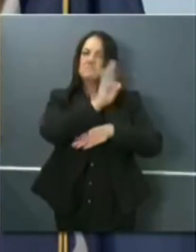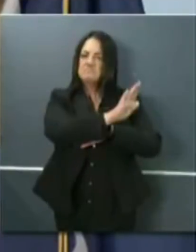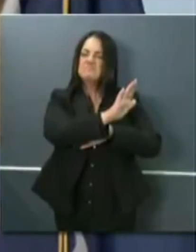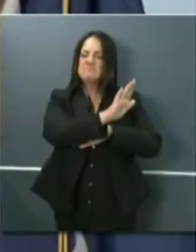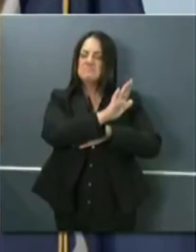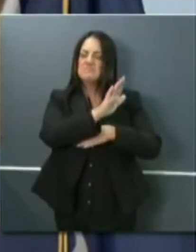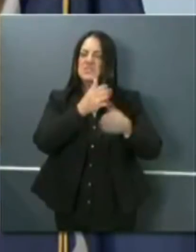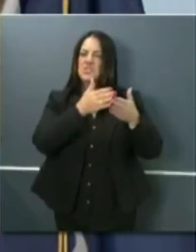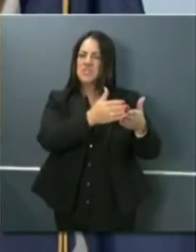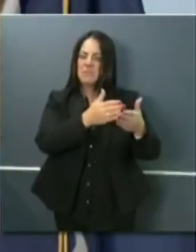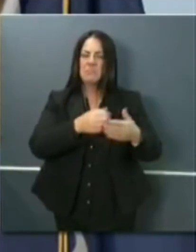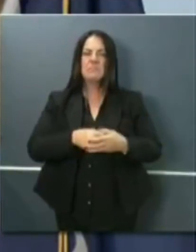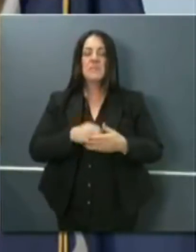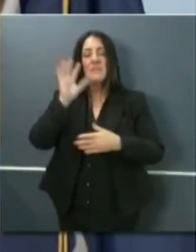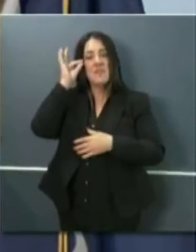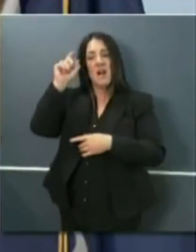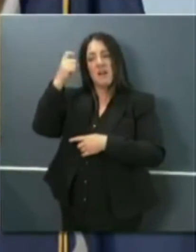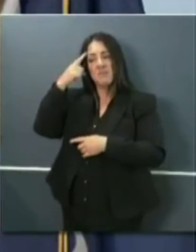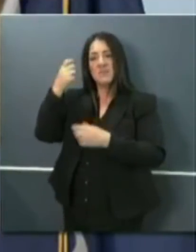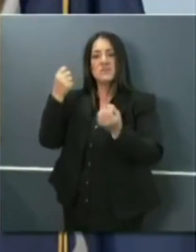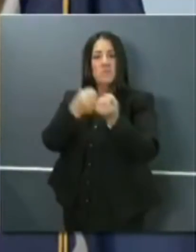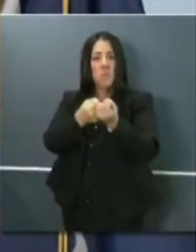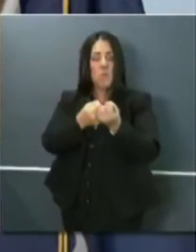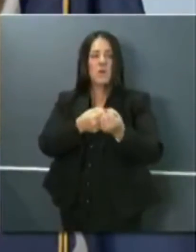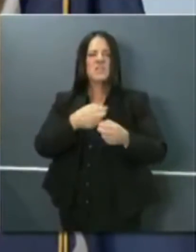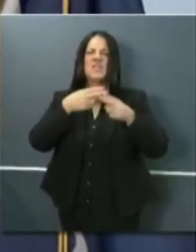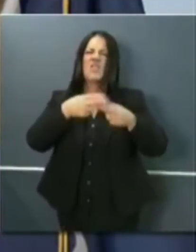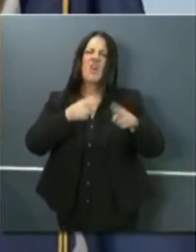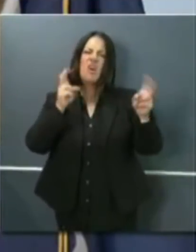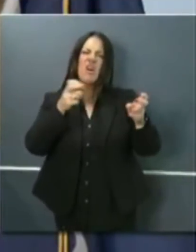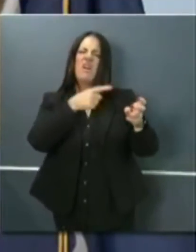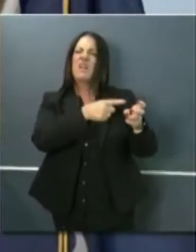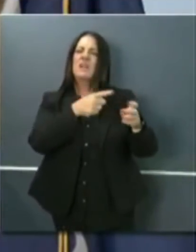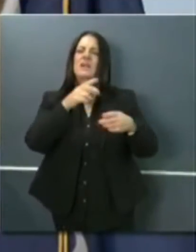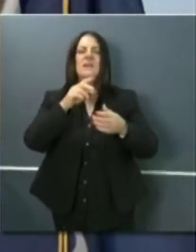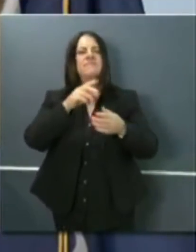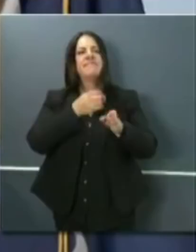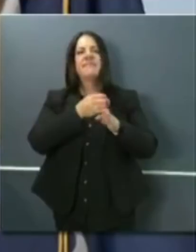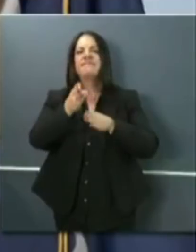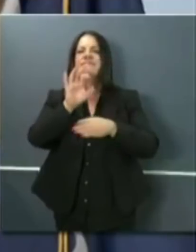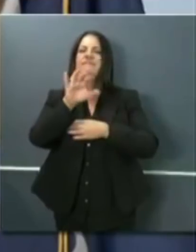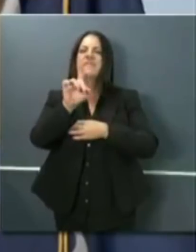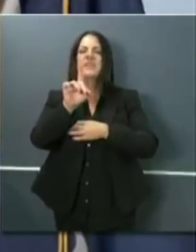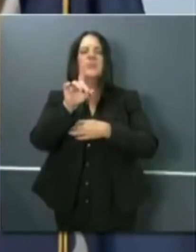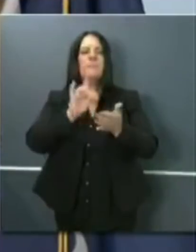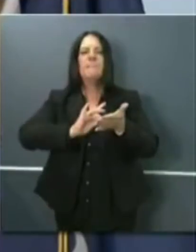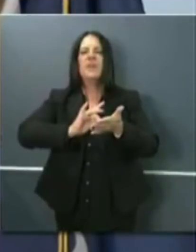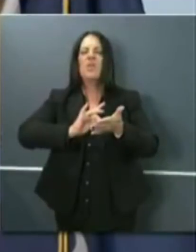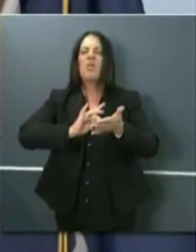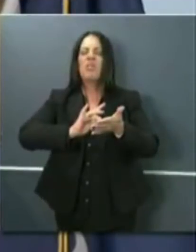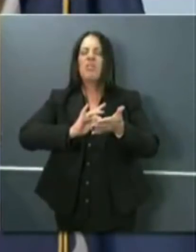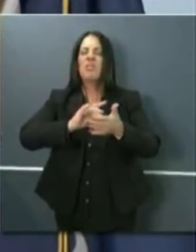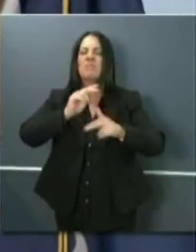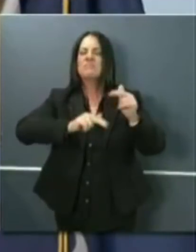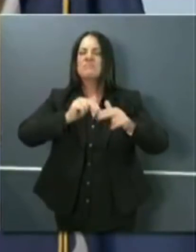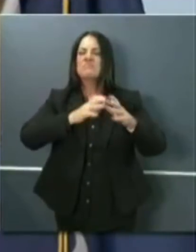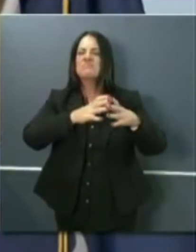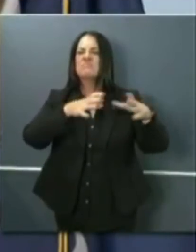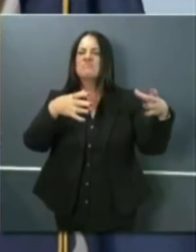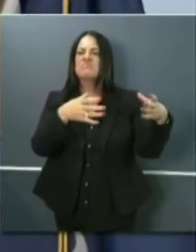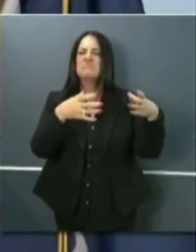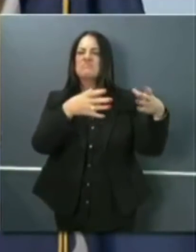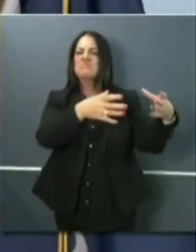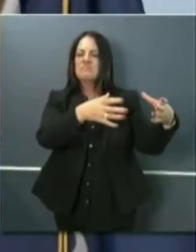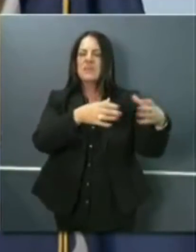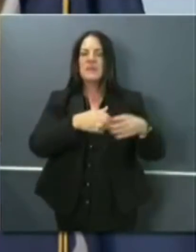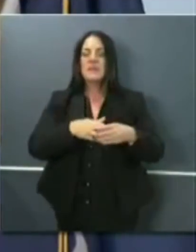of the federal government, these field medical stations. We already have our Santa Clara